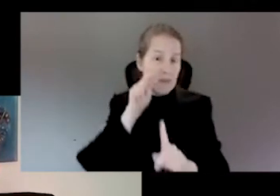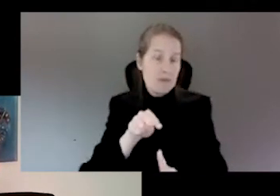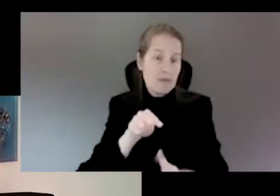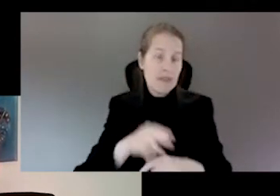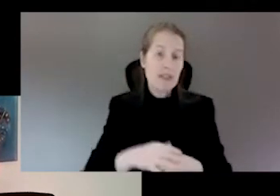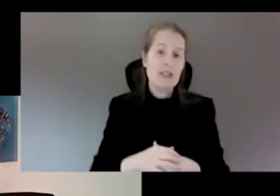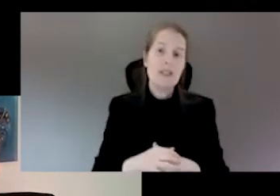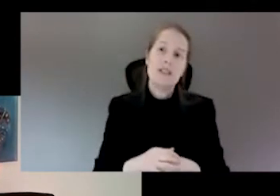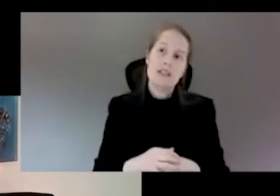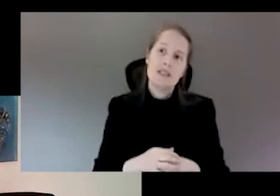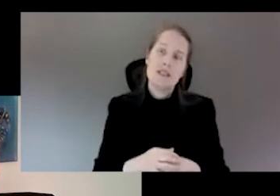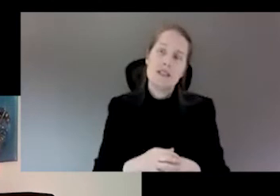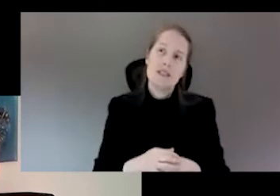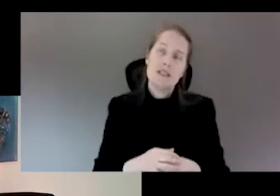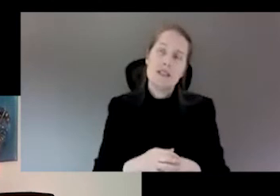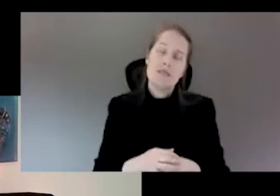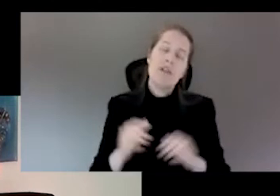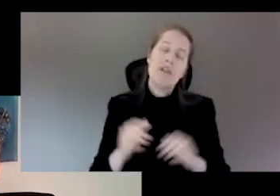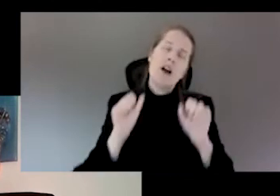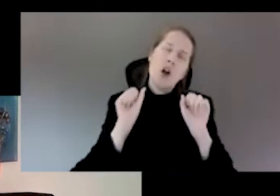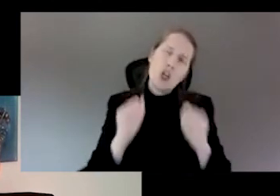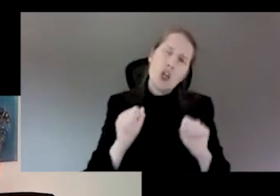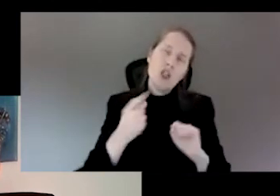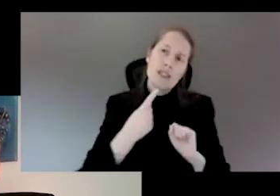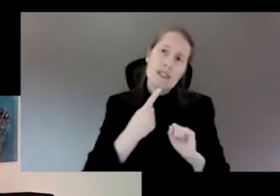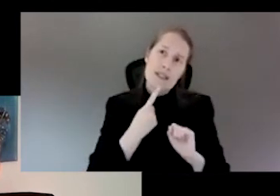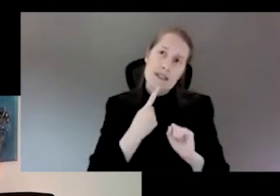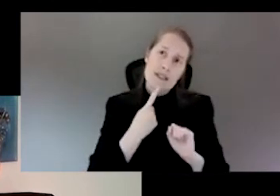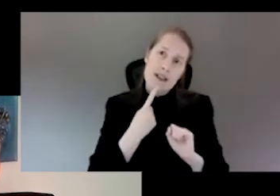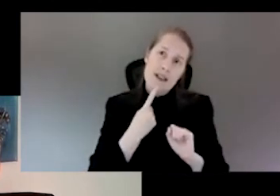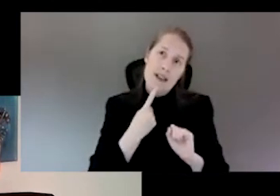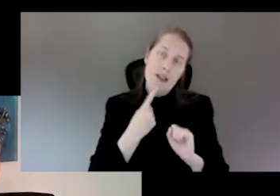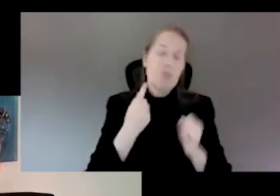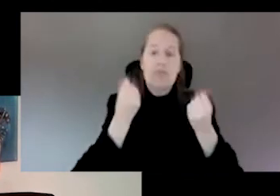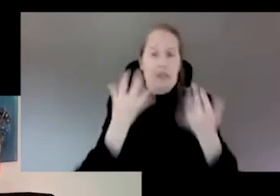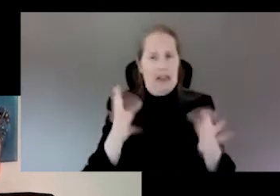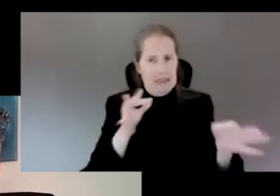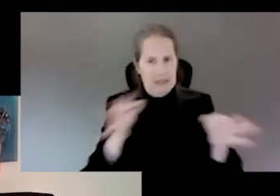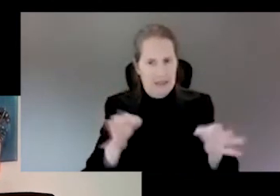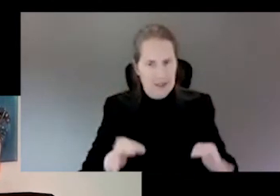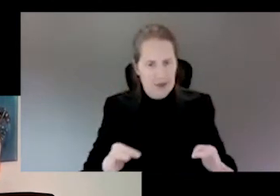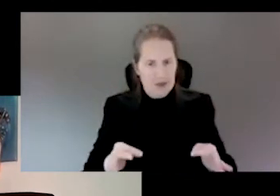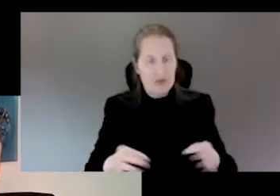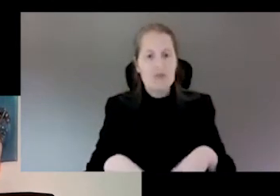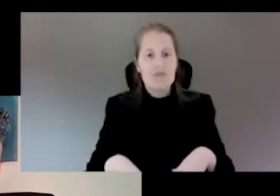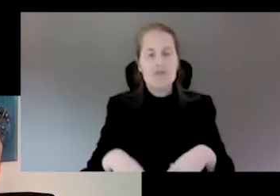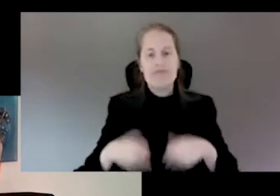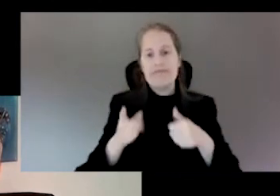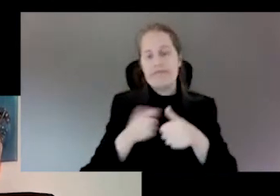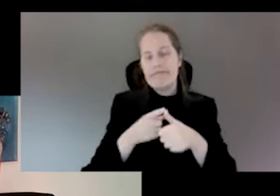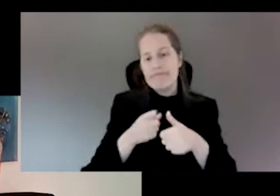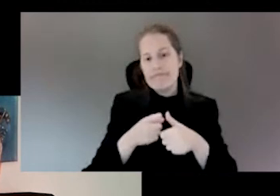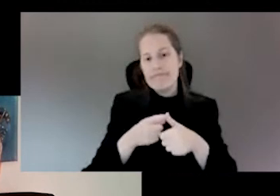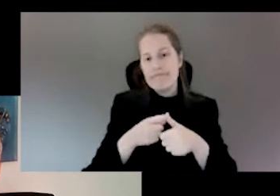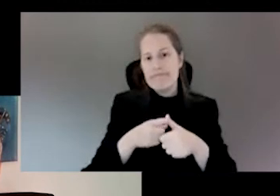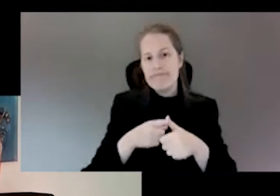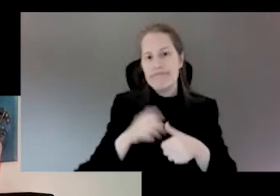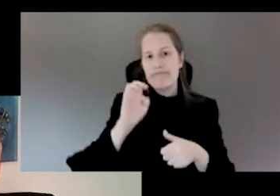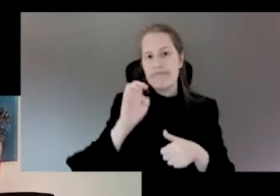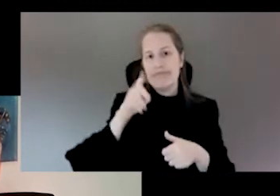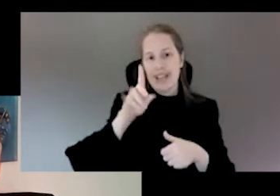could possibly define equity in more than one way. Equity as a powerful